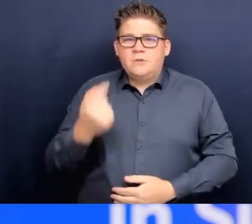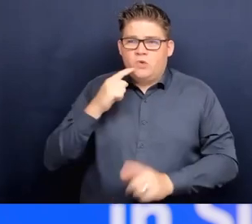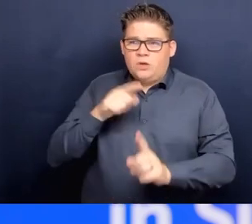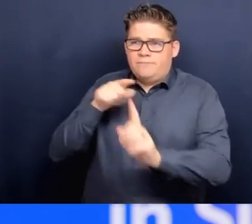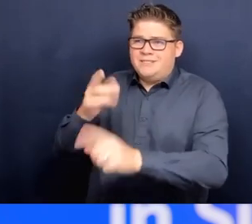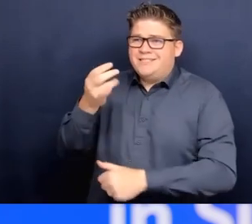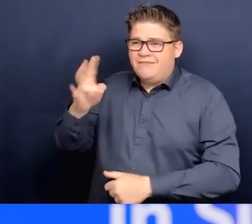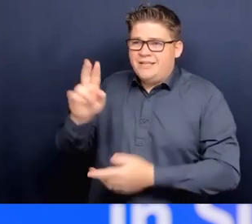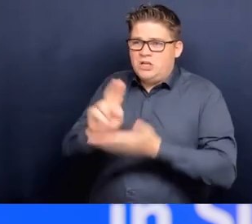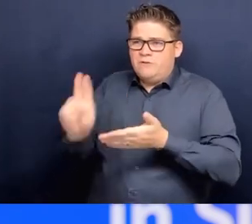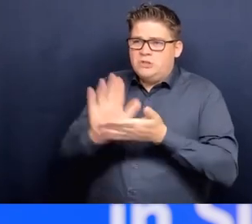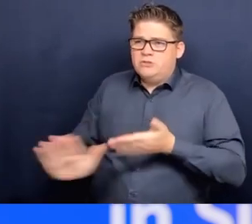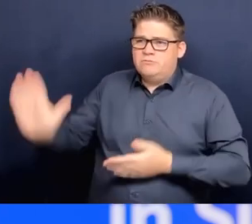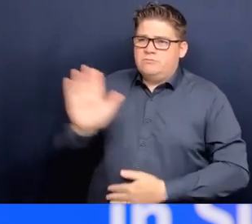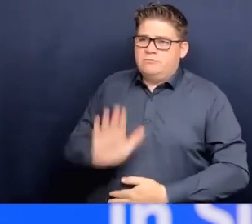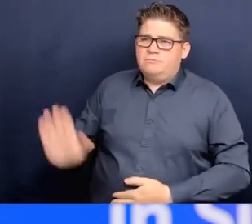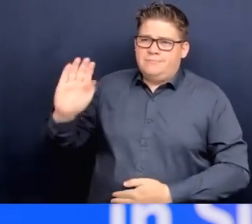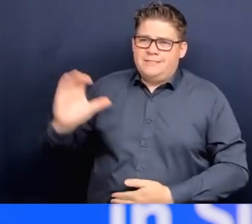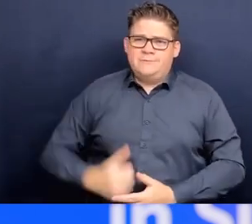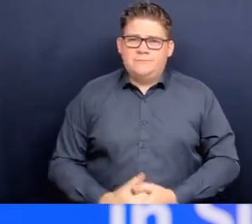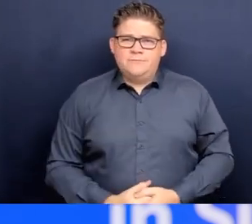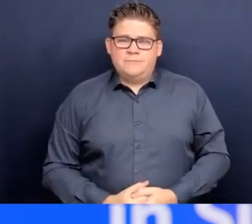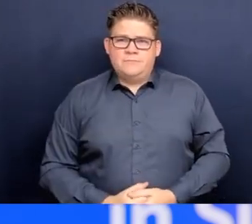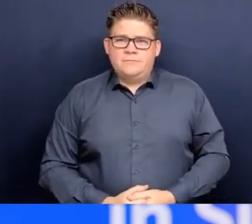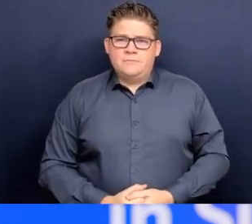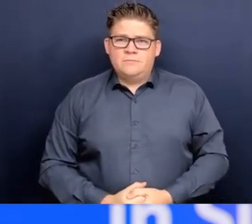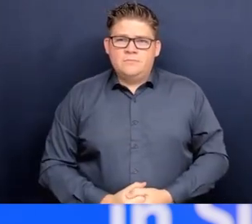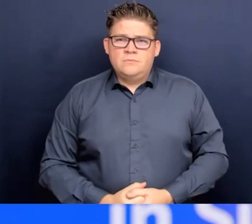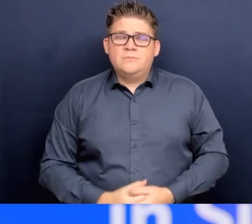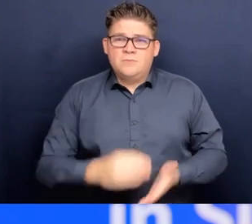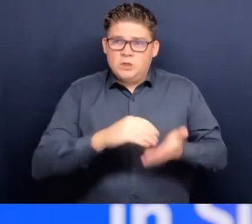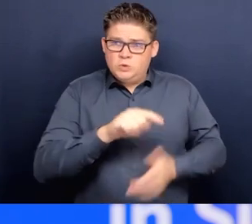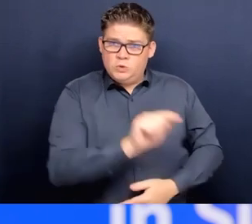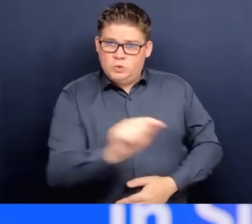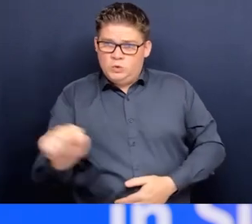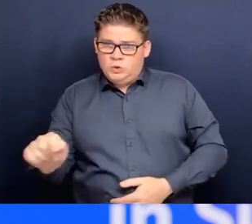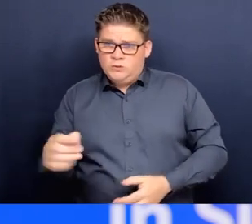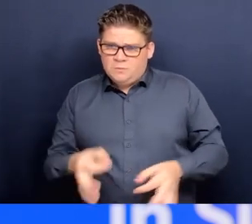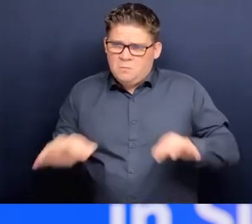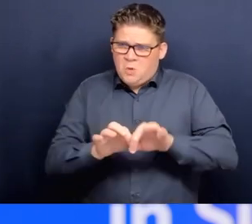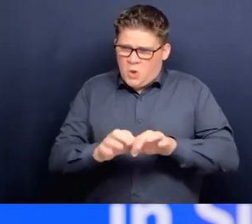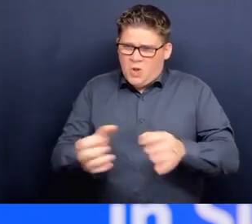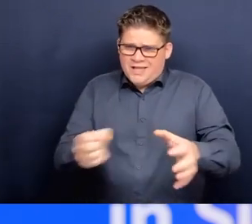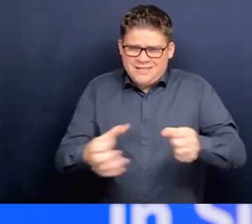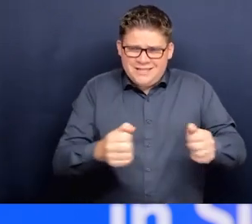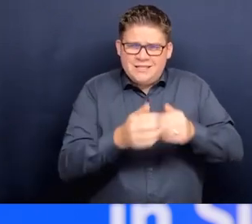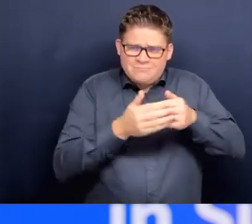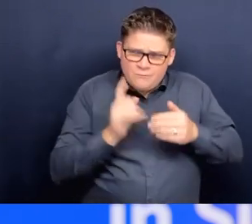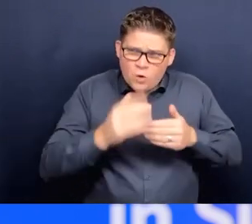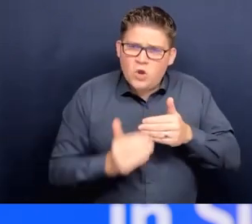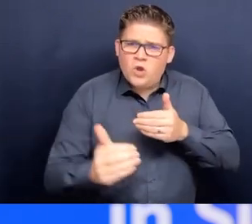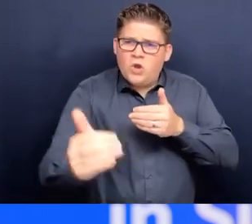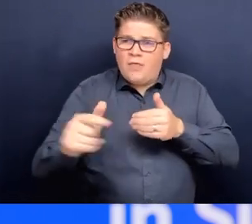taking real action to solve the healthcare challenges here in BC. And we recognize that students are the future